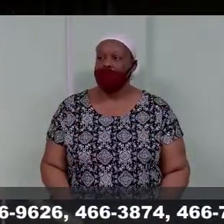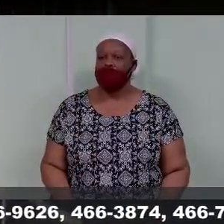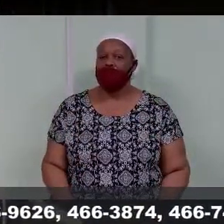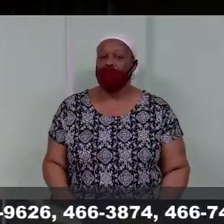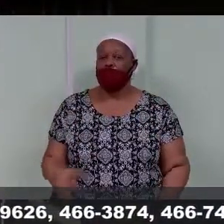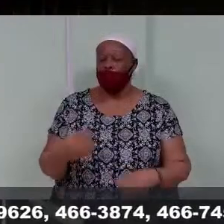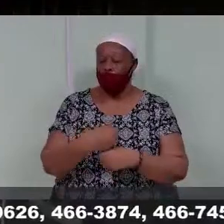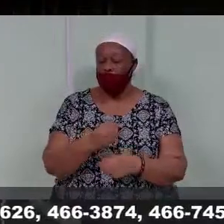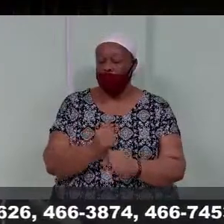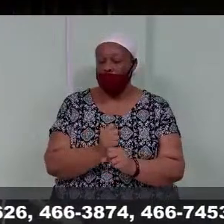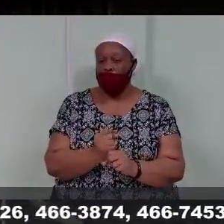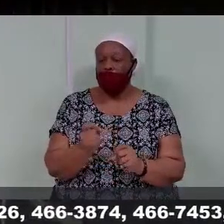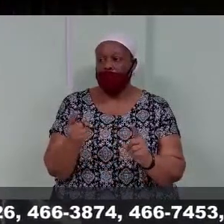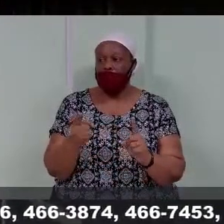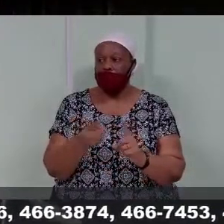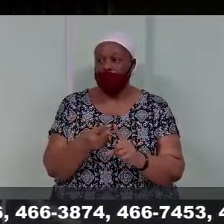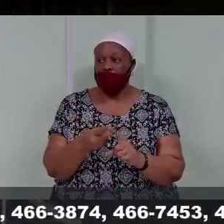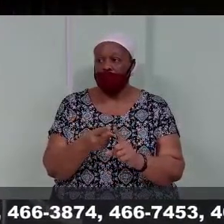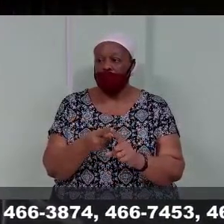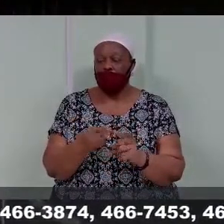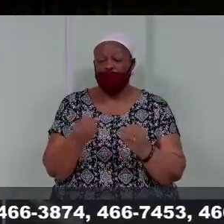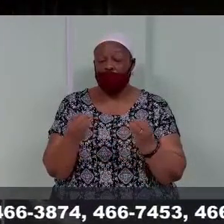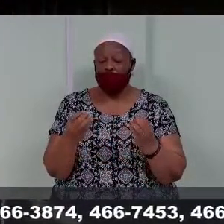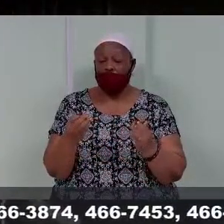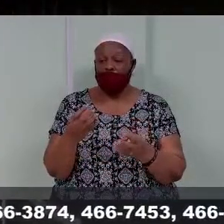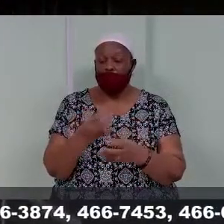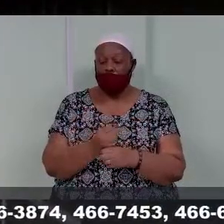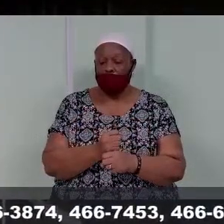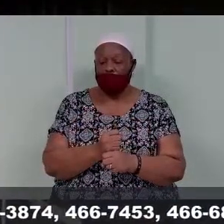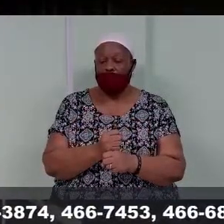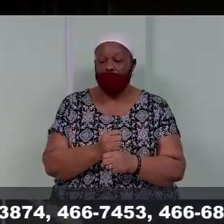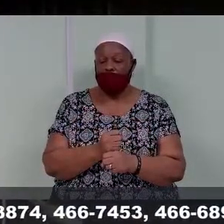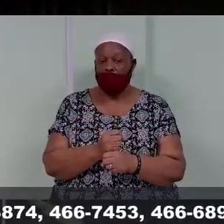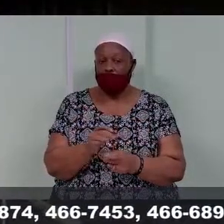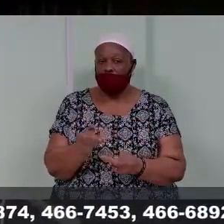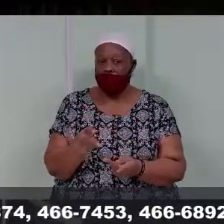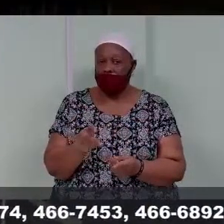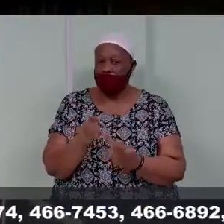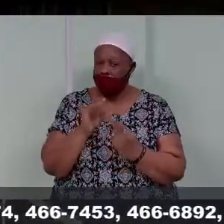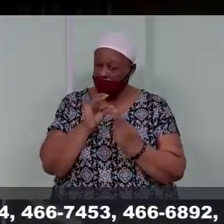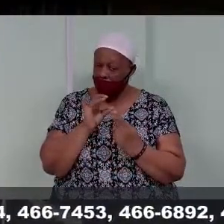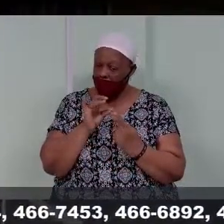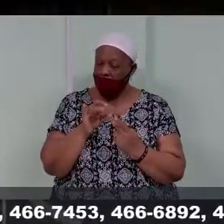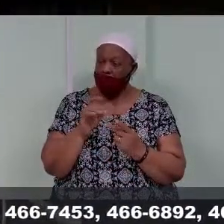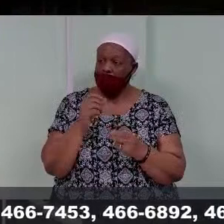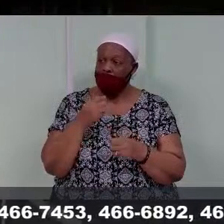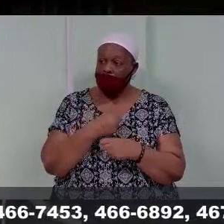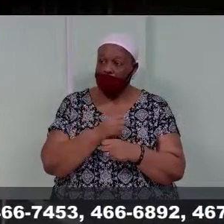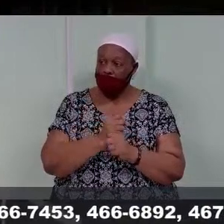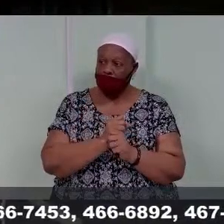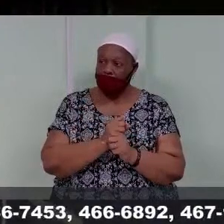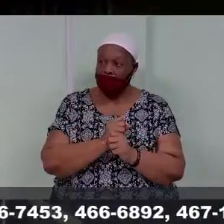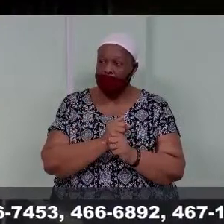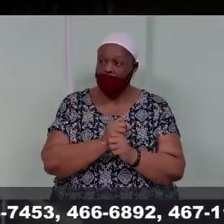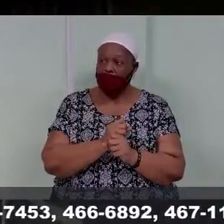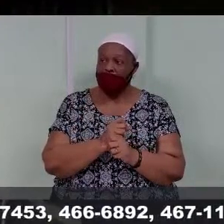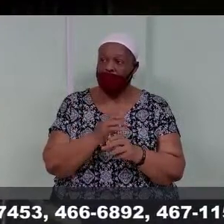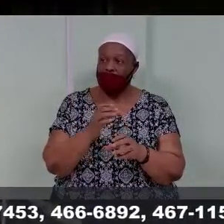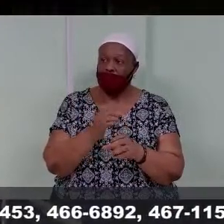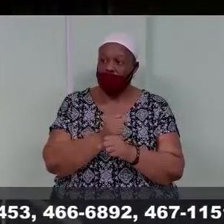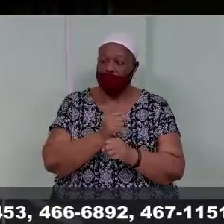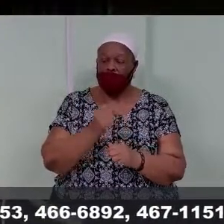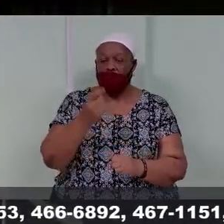designed, most of them that is, they were specifically designed to take the temperature at